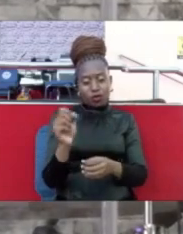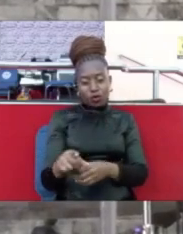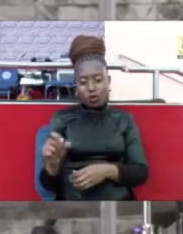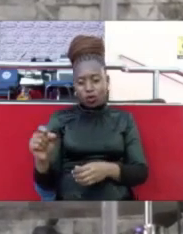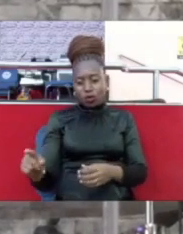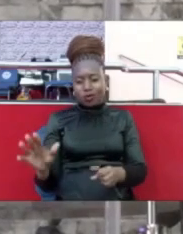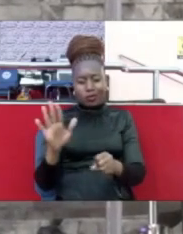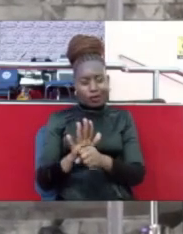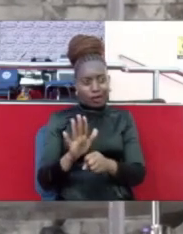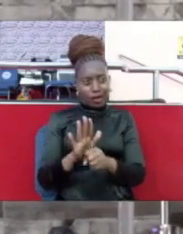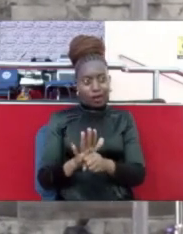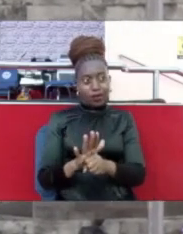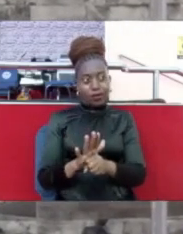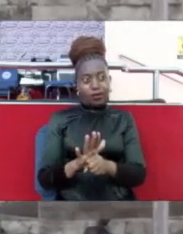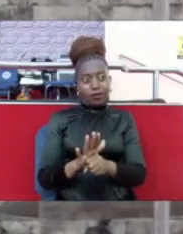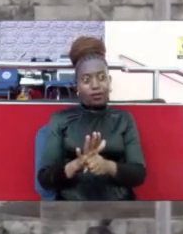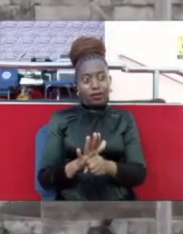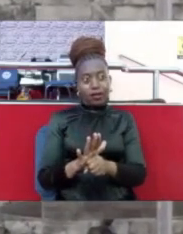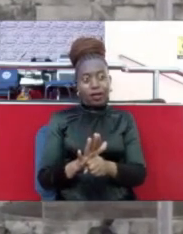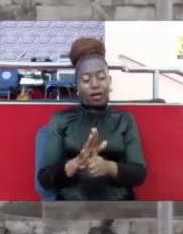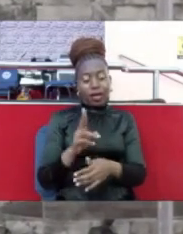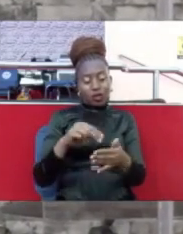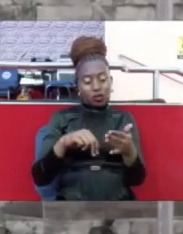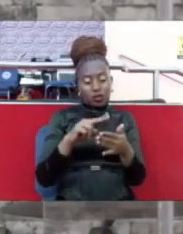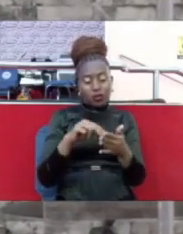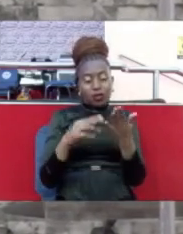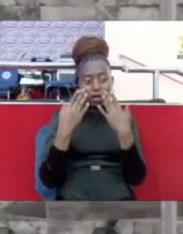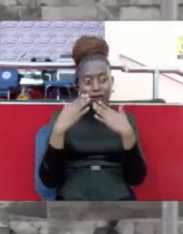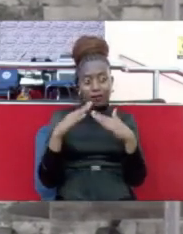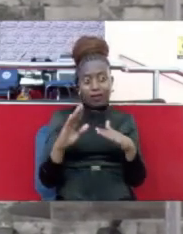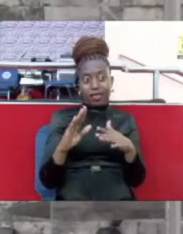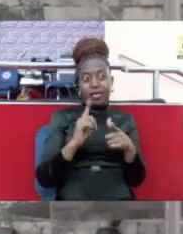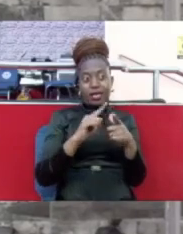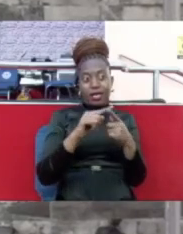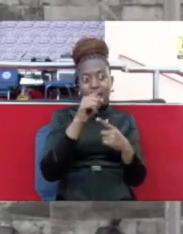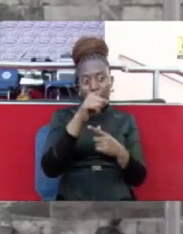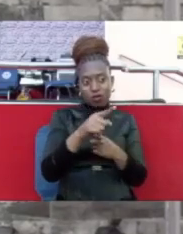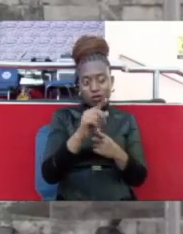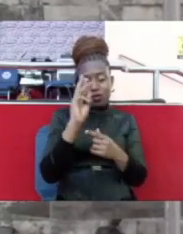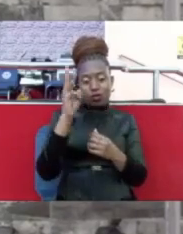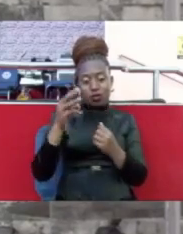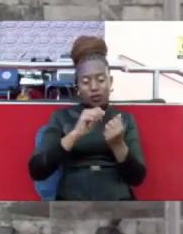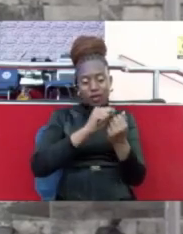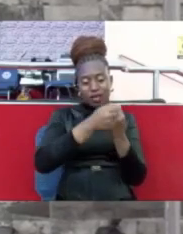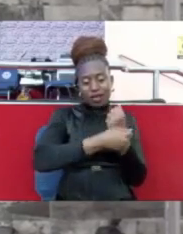as Rhonda read to us, jinsi tulisoma na Rhonda, you'll reap, utavuna, bountifully, kwa